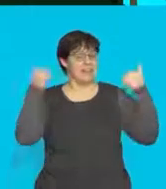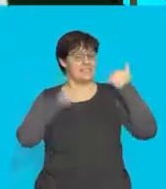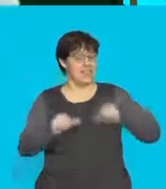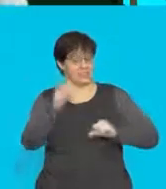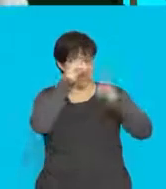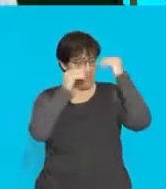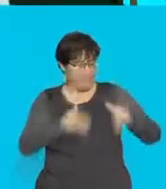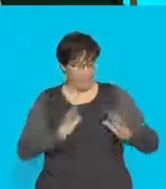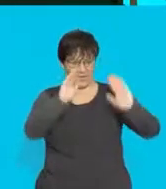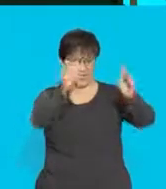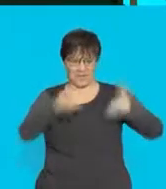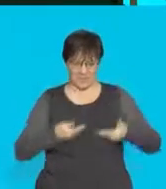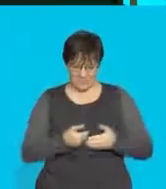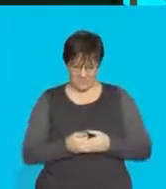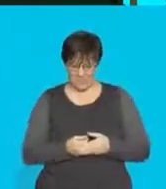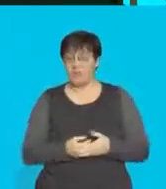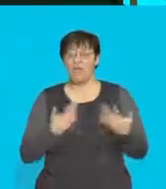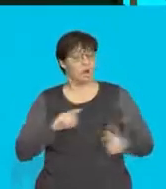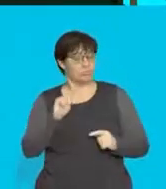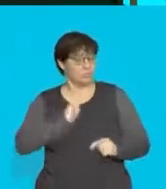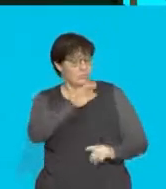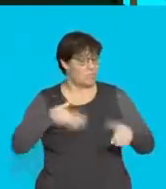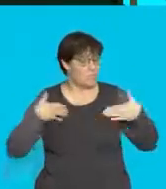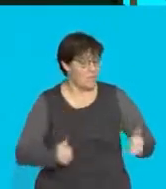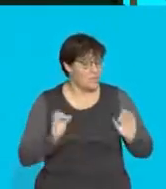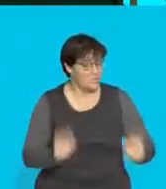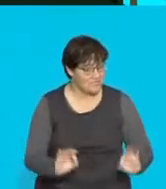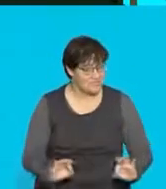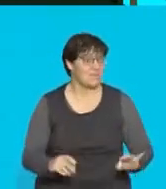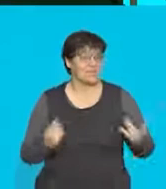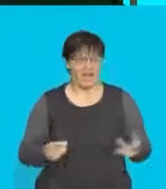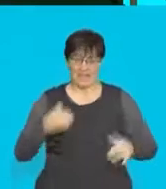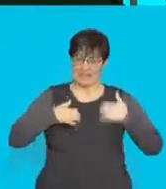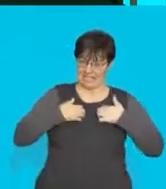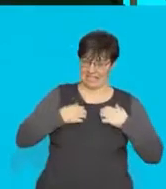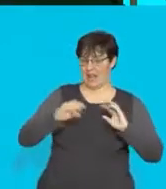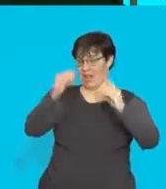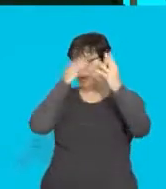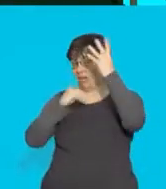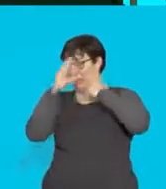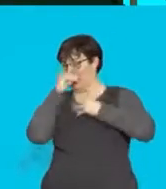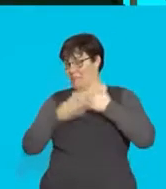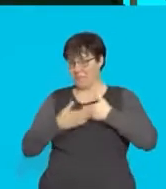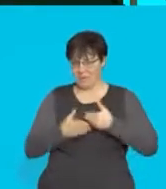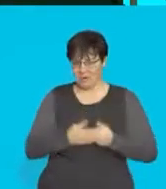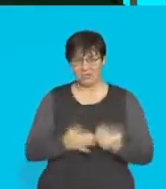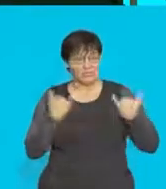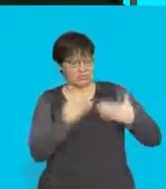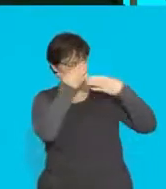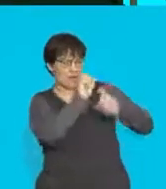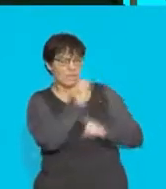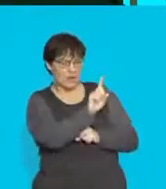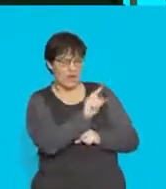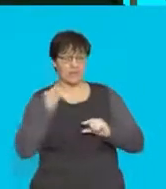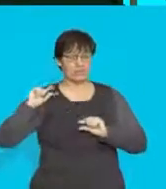Welcome Life Science learners to another lesson. Trust that you guys are well and excited for our lesson today. In our lesson today, we're going to be